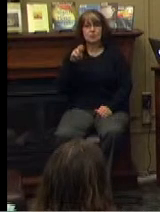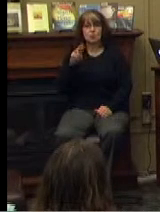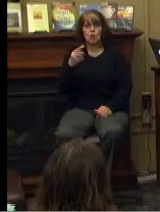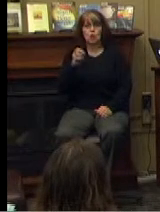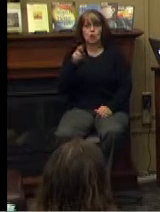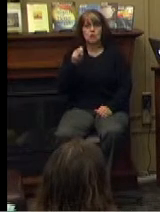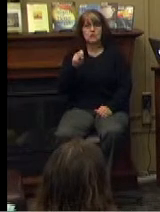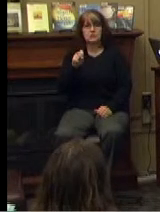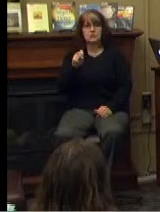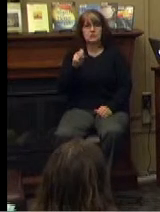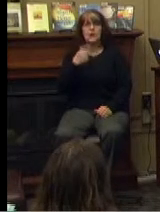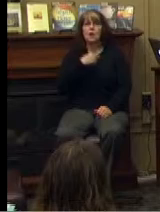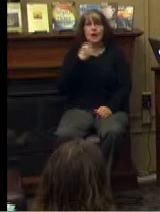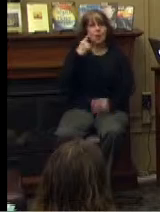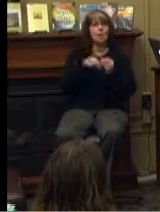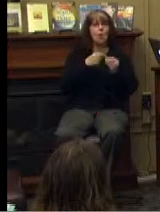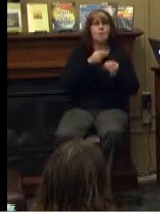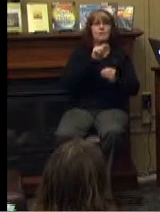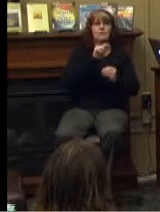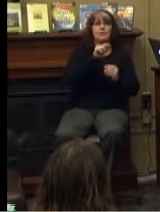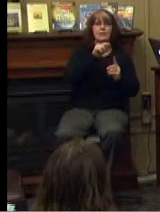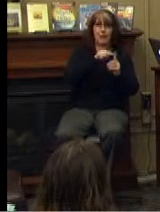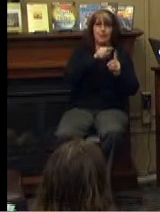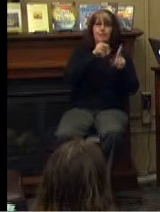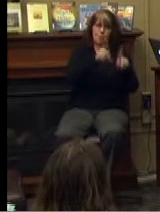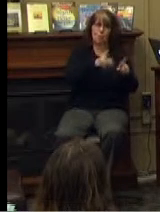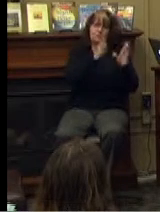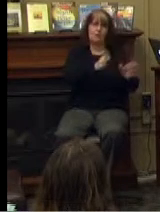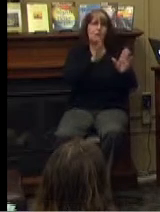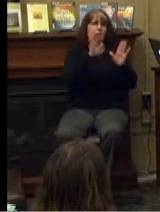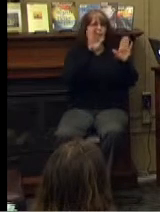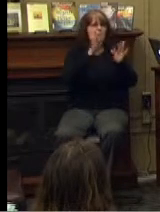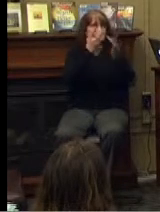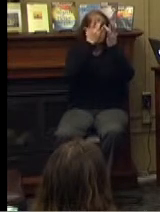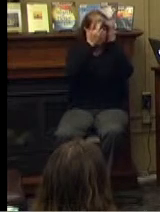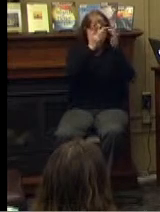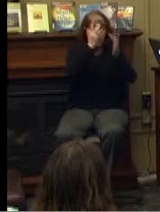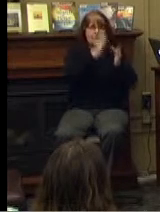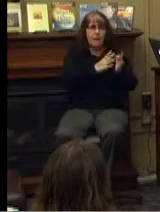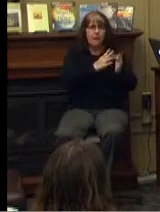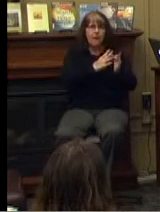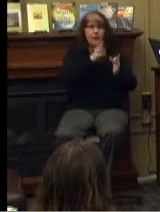him. We don't hear about the Asperger's part. We hear about, you know, this great smart guy.